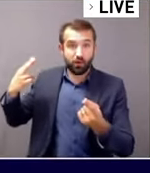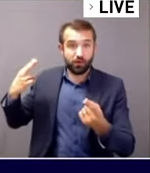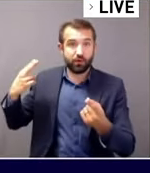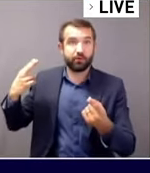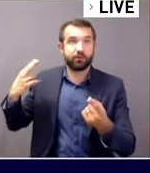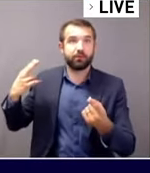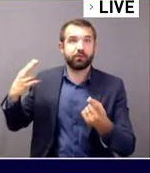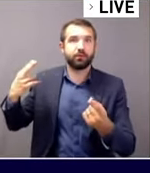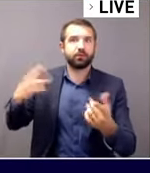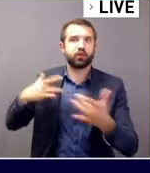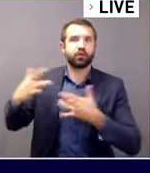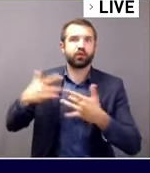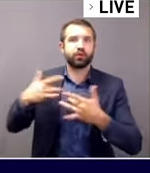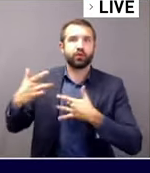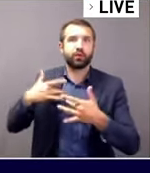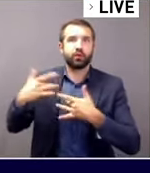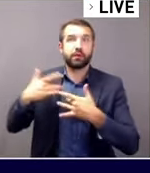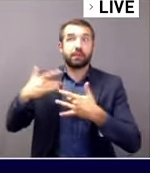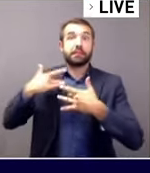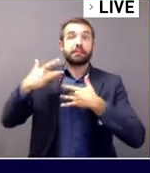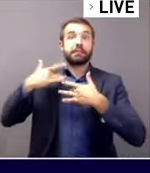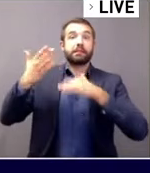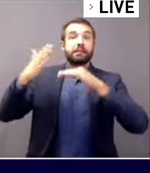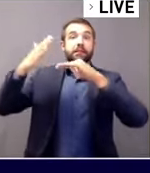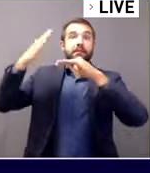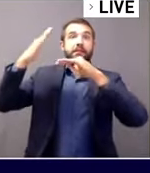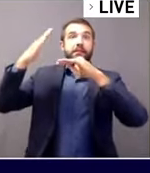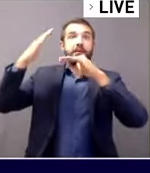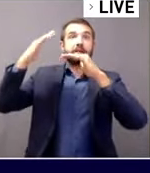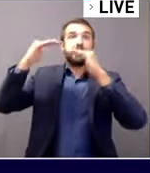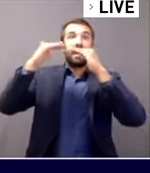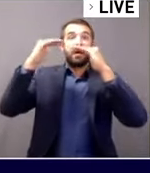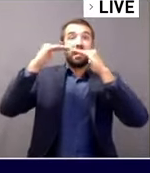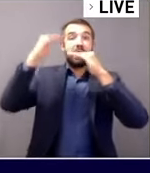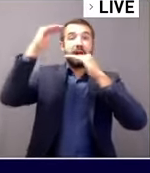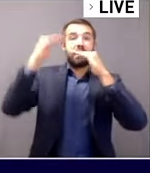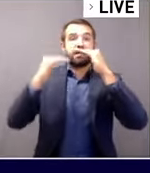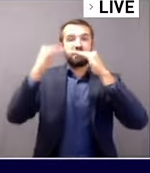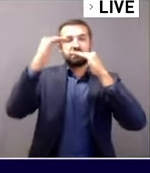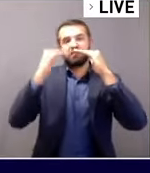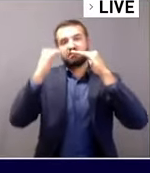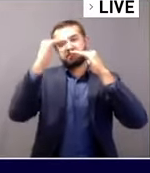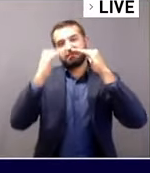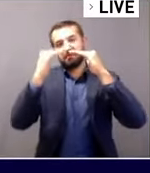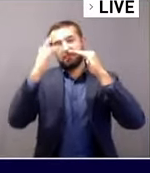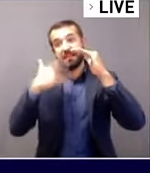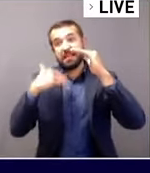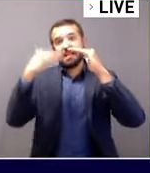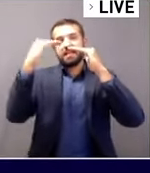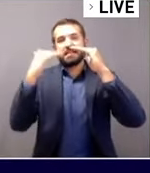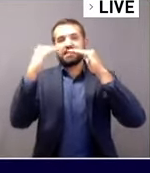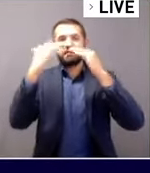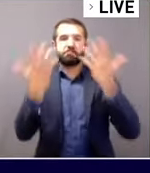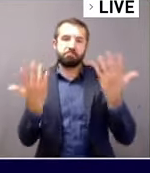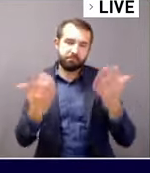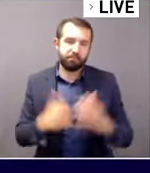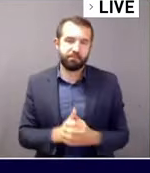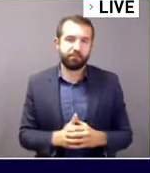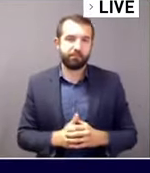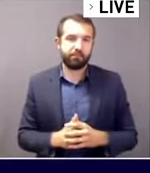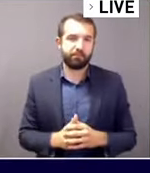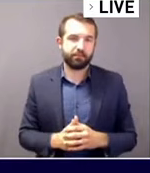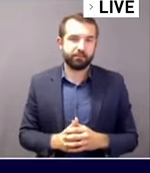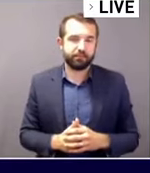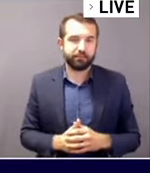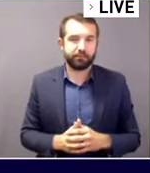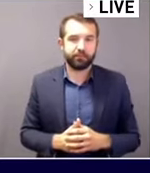equally high, if not maybe even greater. Certainly when we were contending with situations that were generating